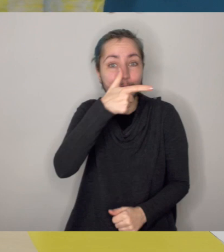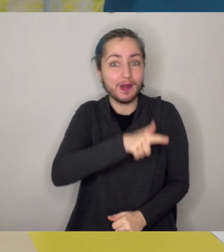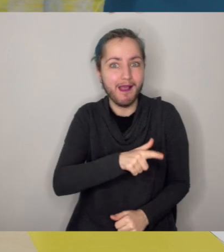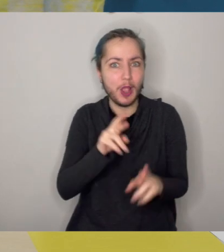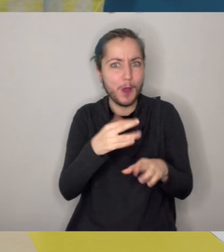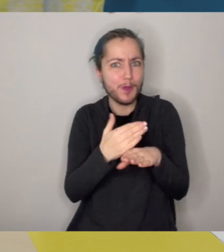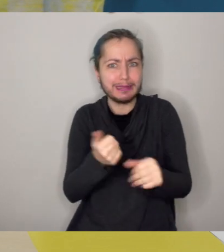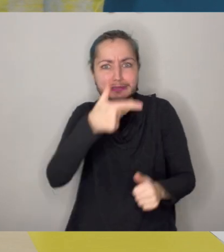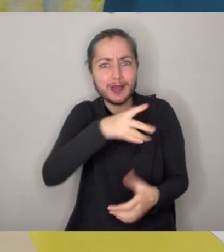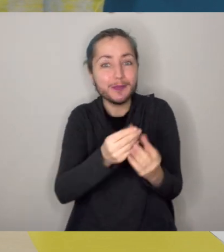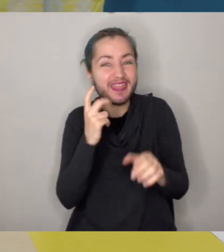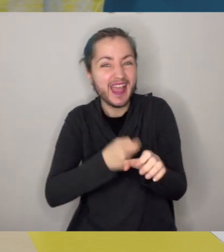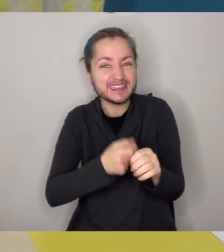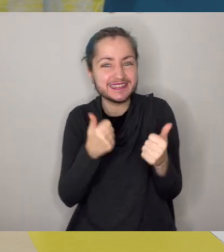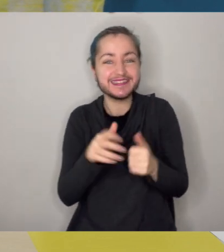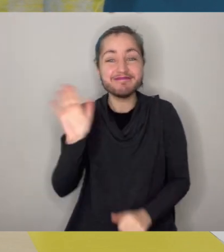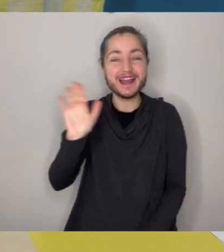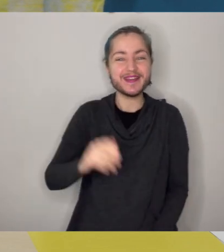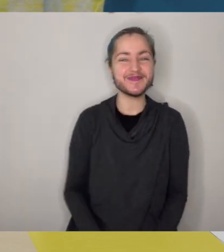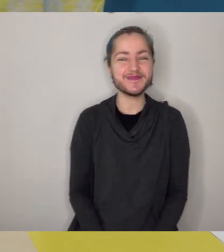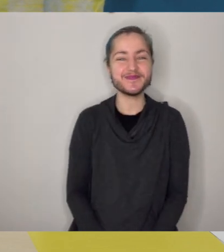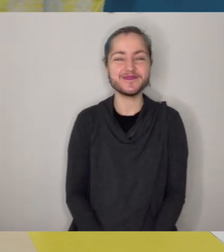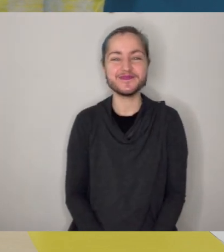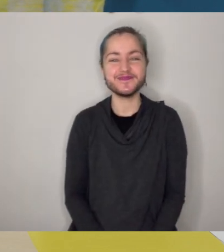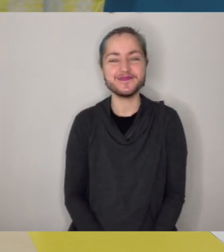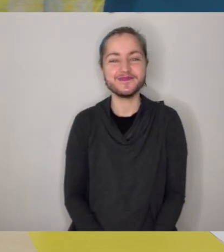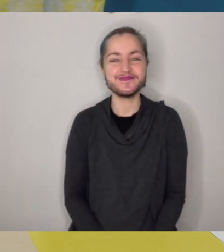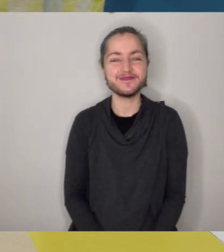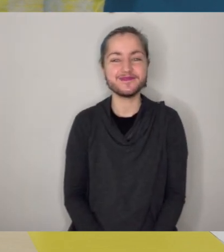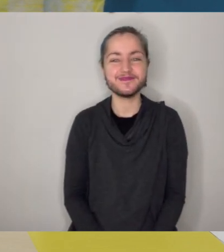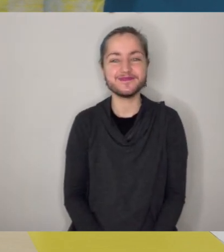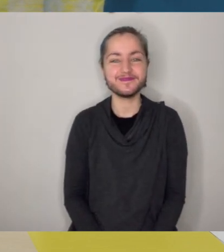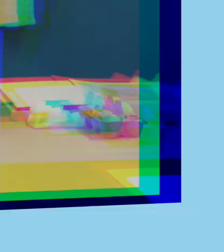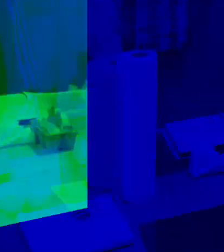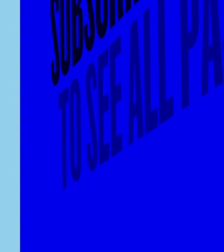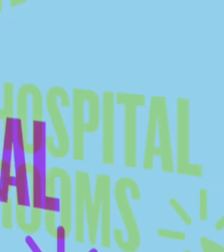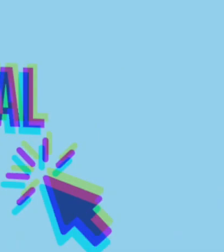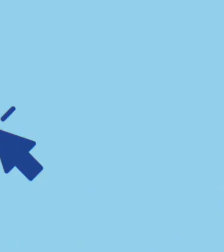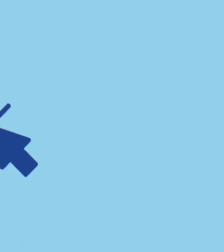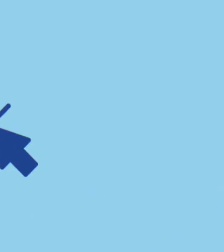bit. Best of luck. Hope it works. Good luck with your eggs. Bye.